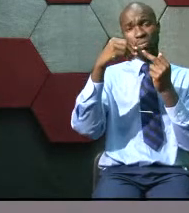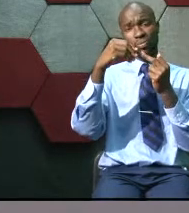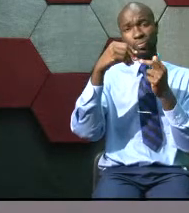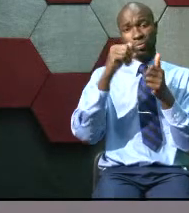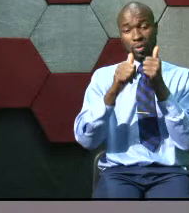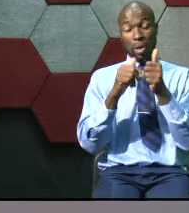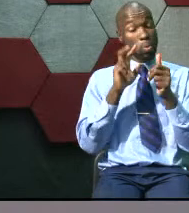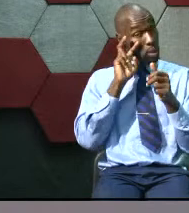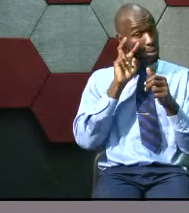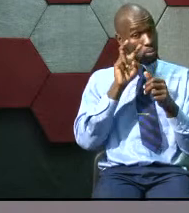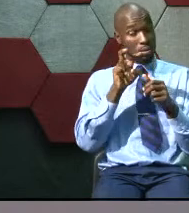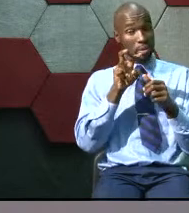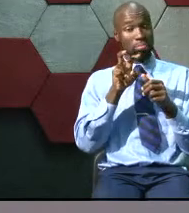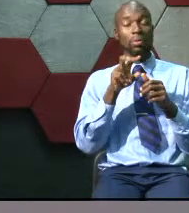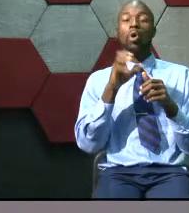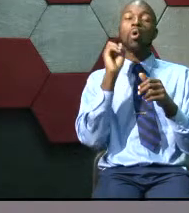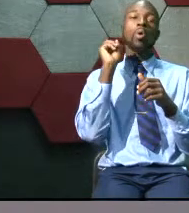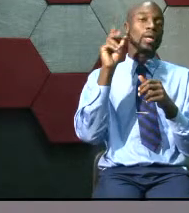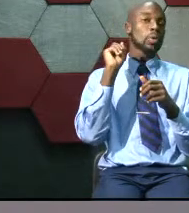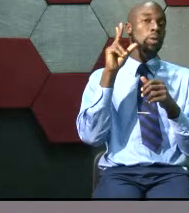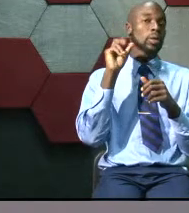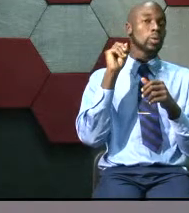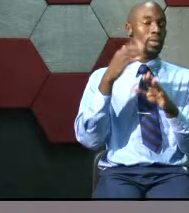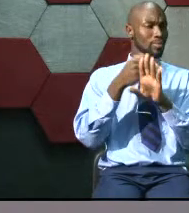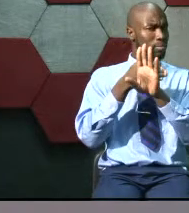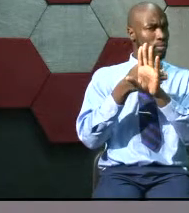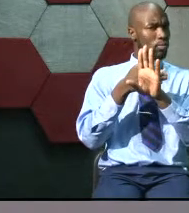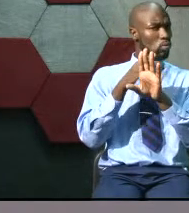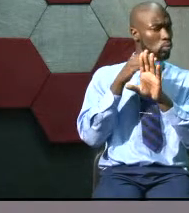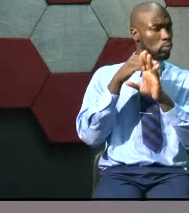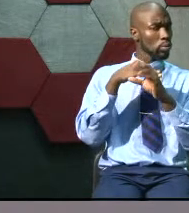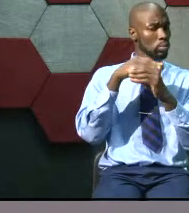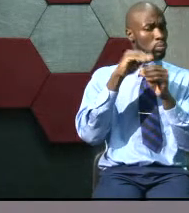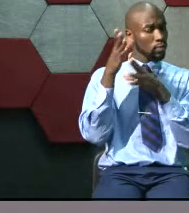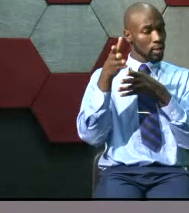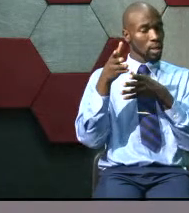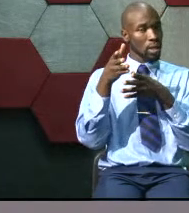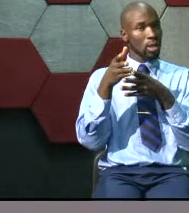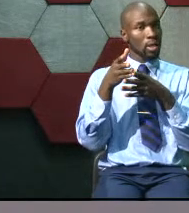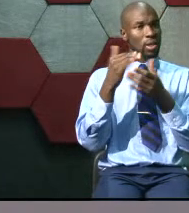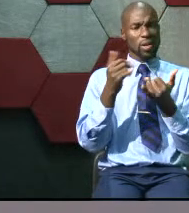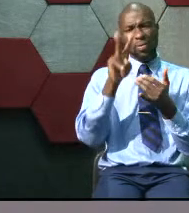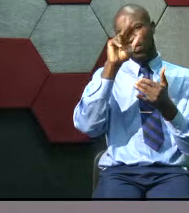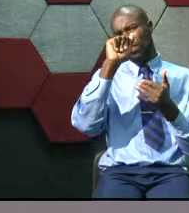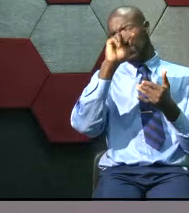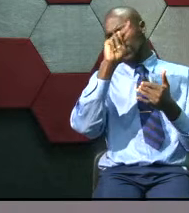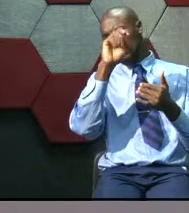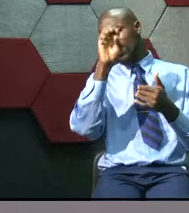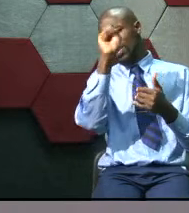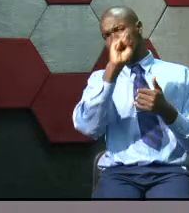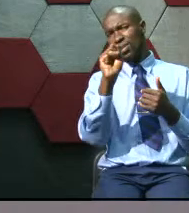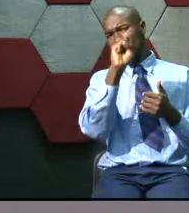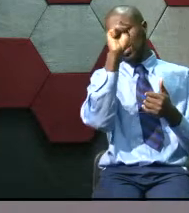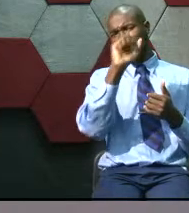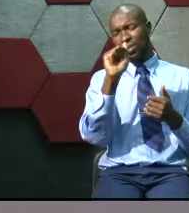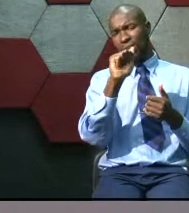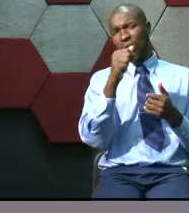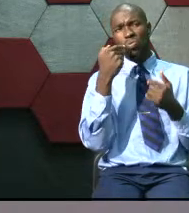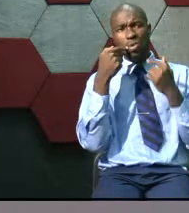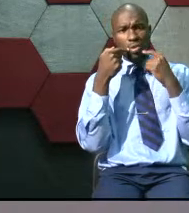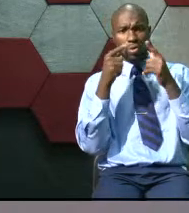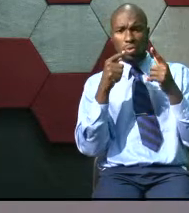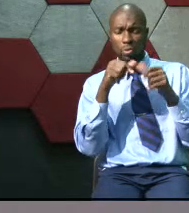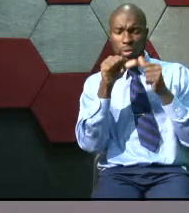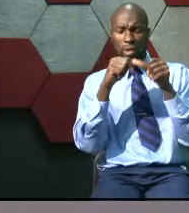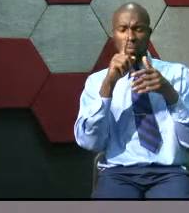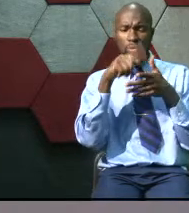We are going to look at, before we get there, Vanessa, what are we talking about? What are they winning? What do all these